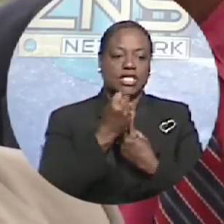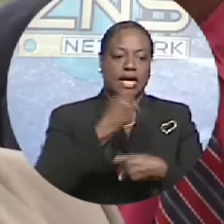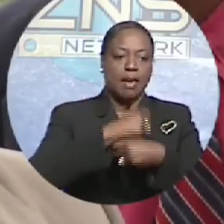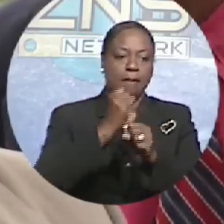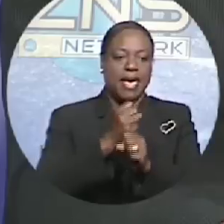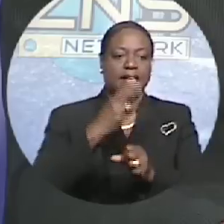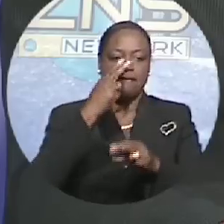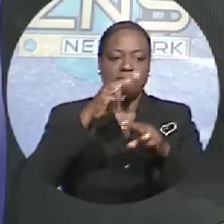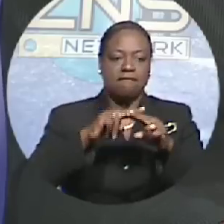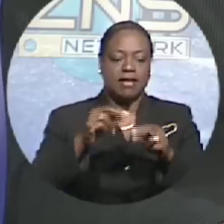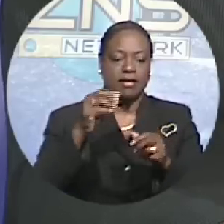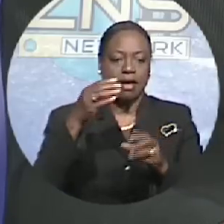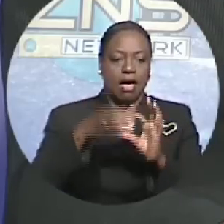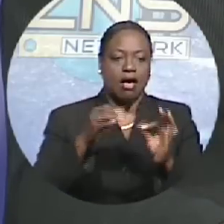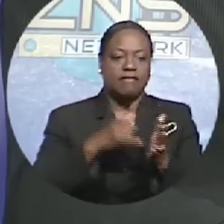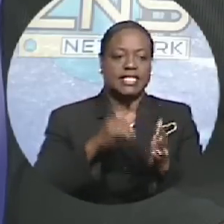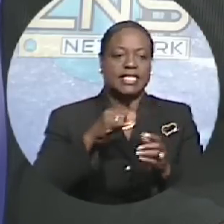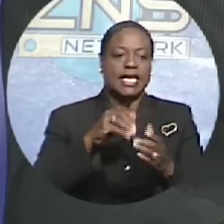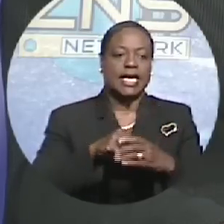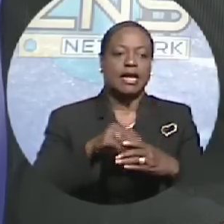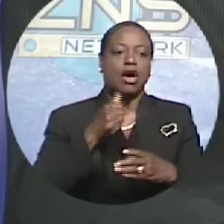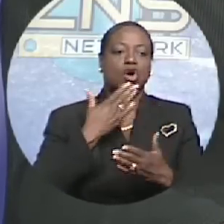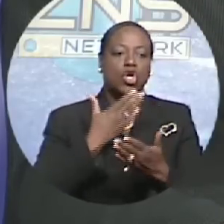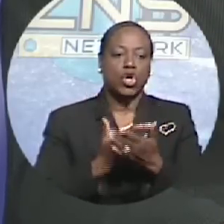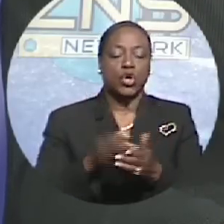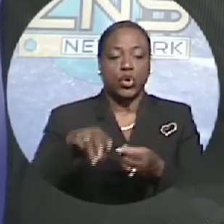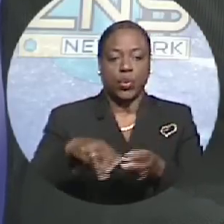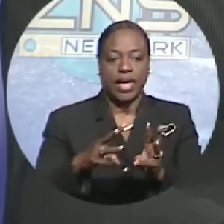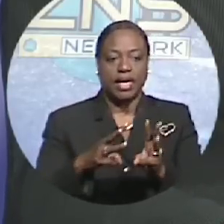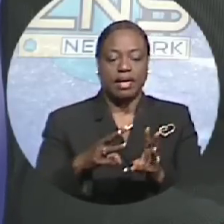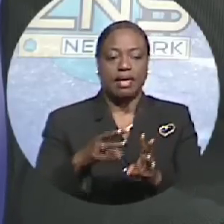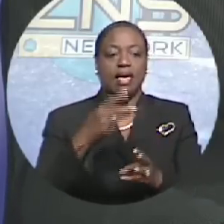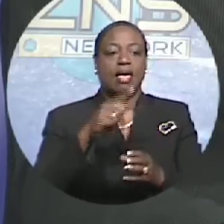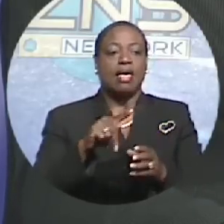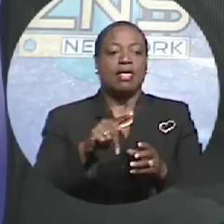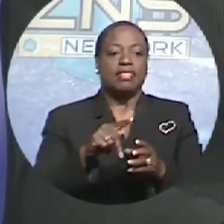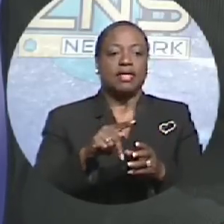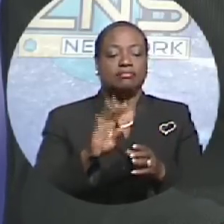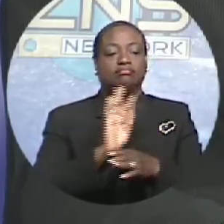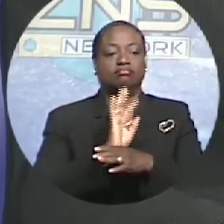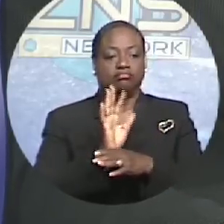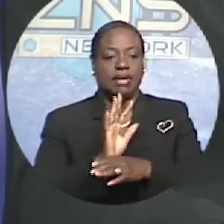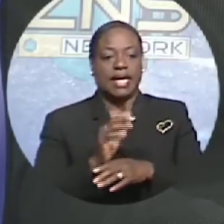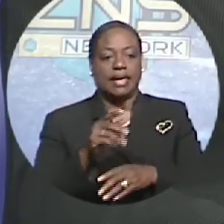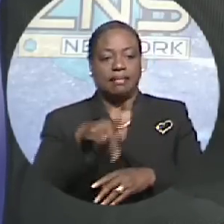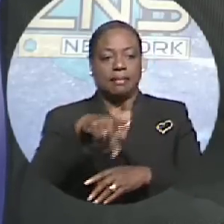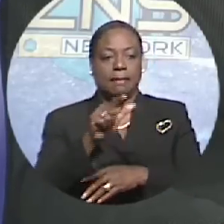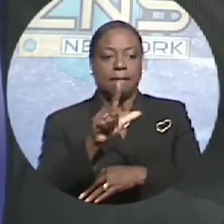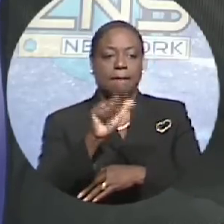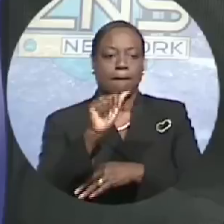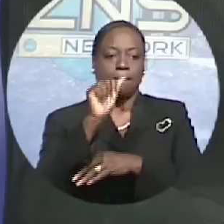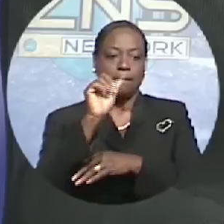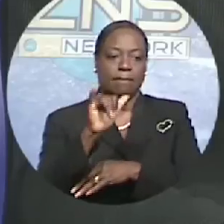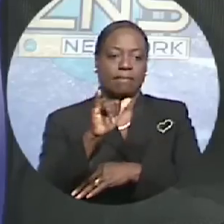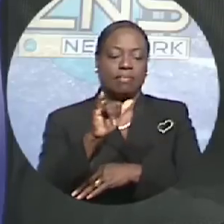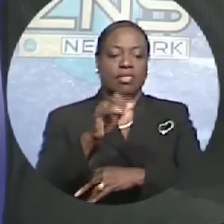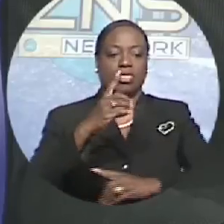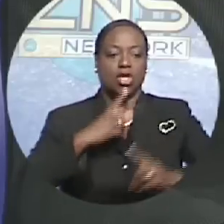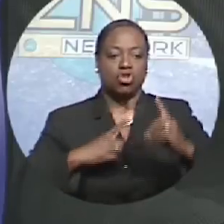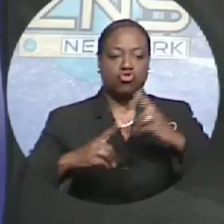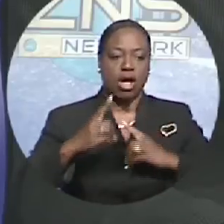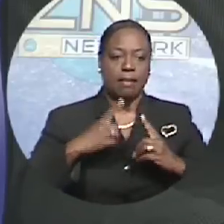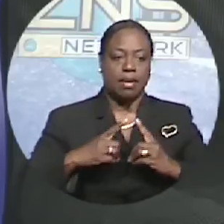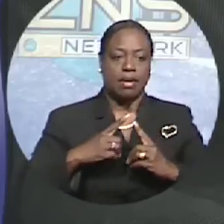way. Now, the play, which will be held at COB's Performing Arts Center, is not a traditional one. It's a lot more interactive and will